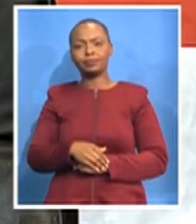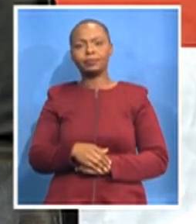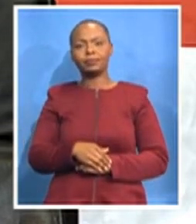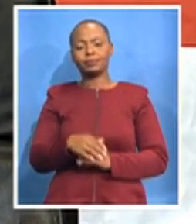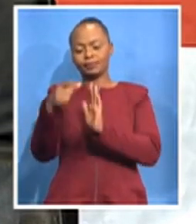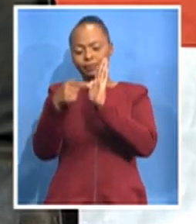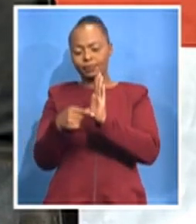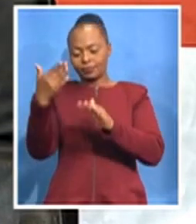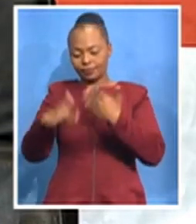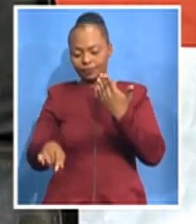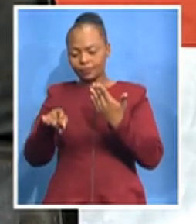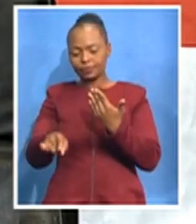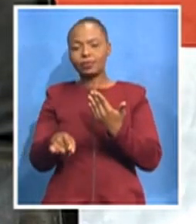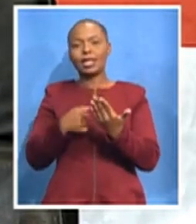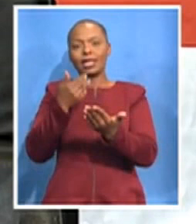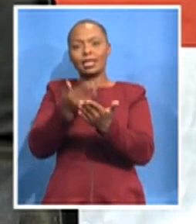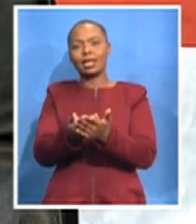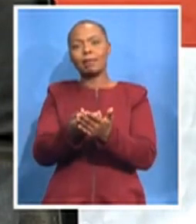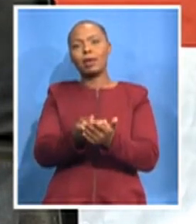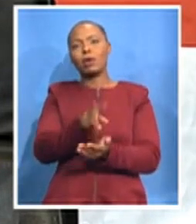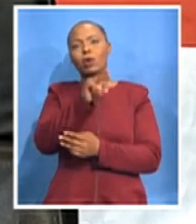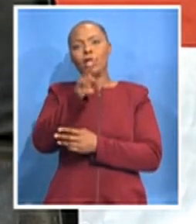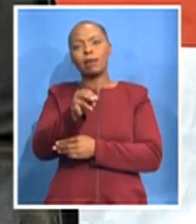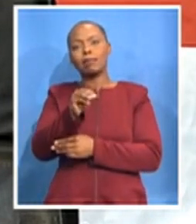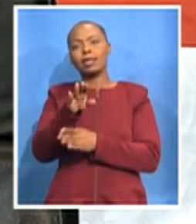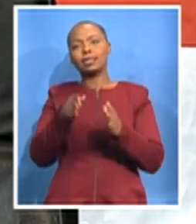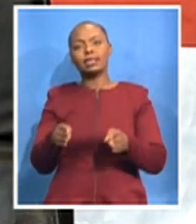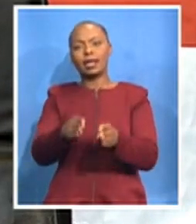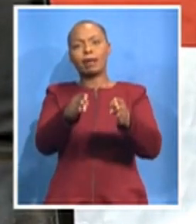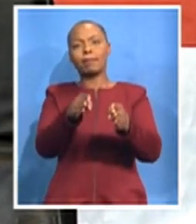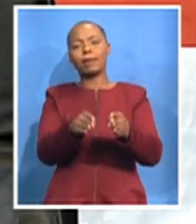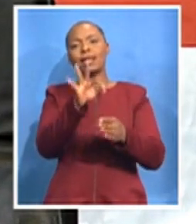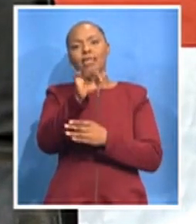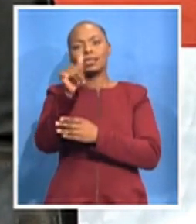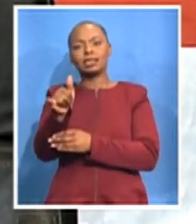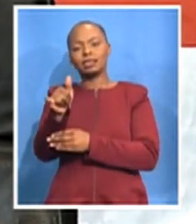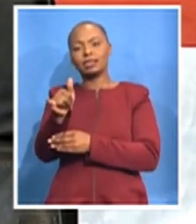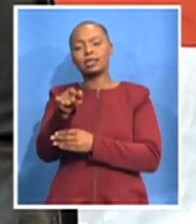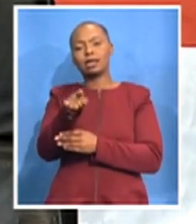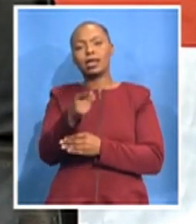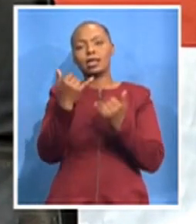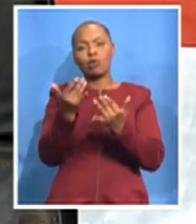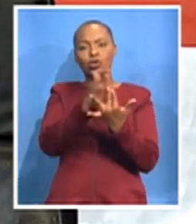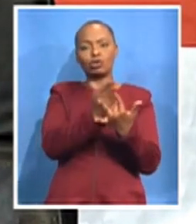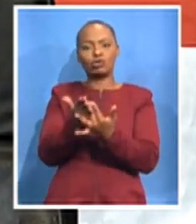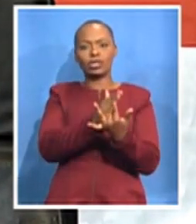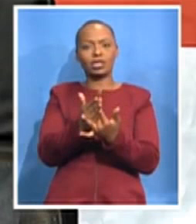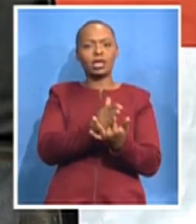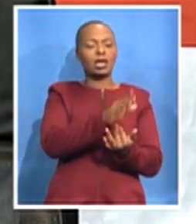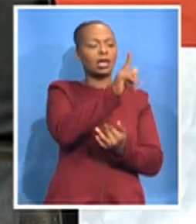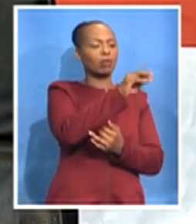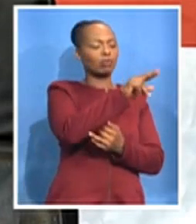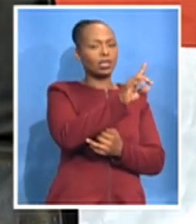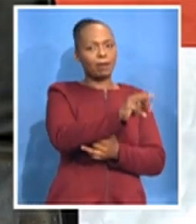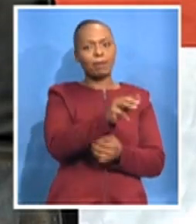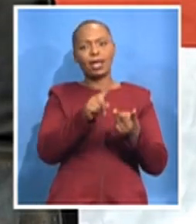Dam wall and the 36-kilometer pipeline between Craigieburn and Greyton. In essence, the complaint was